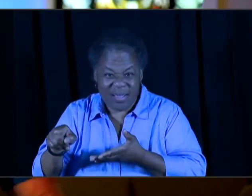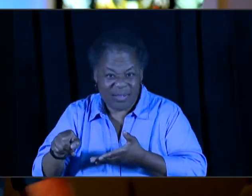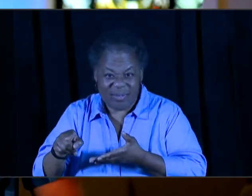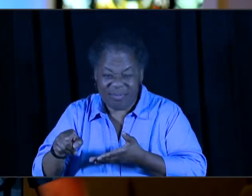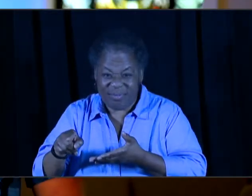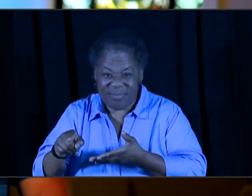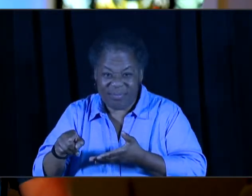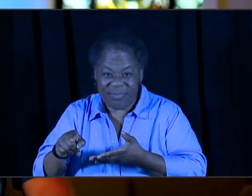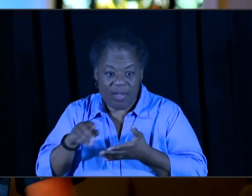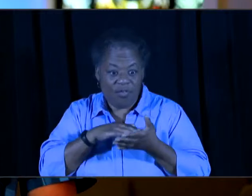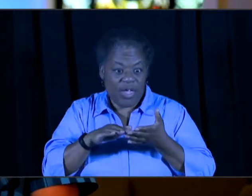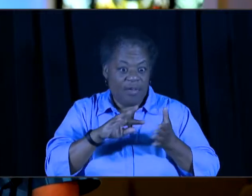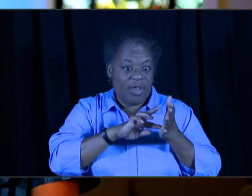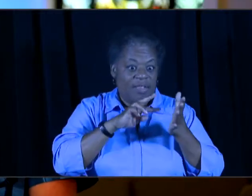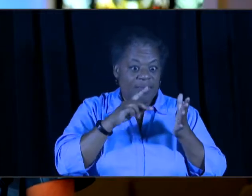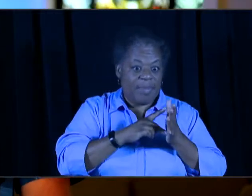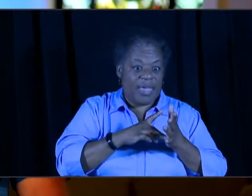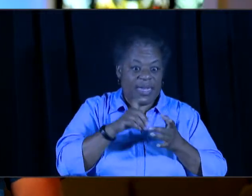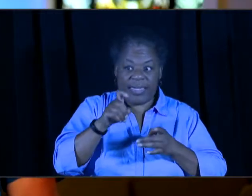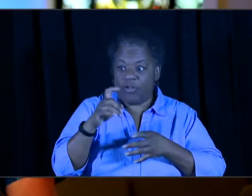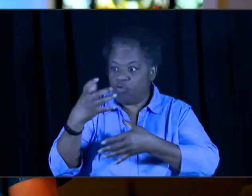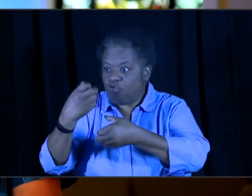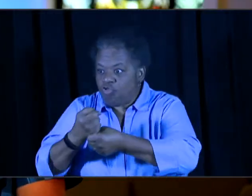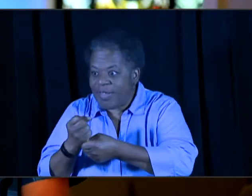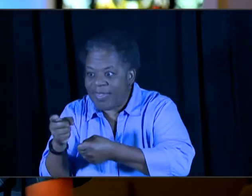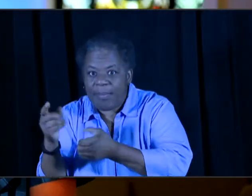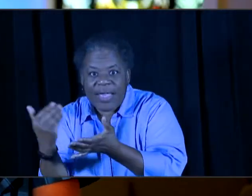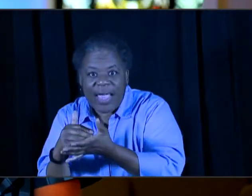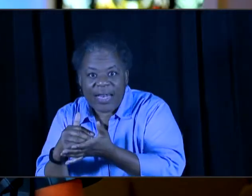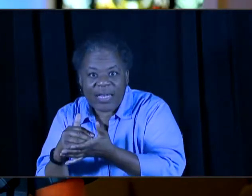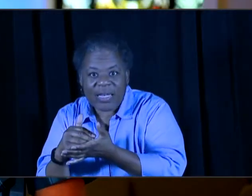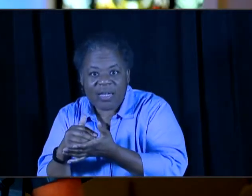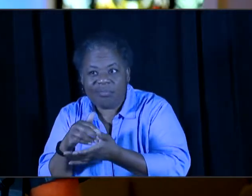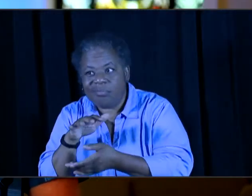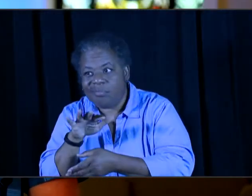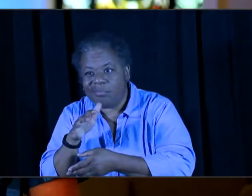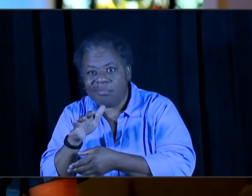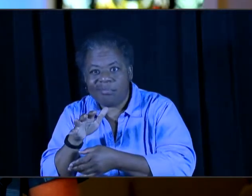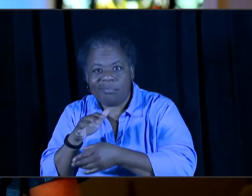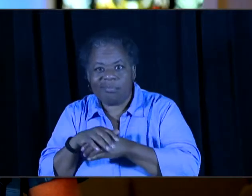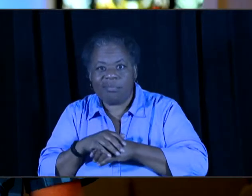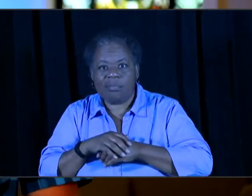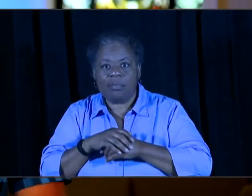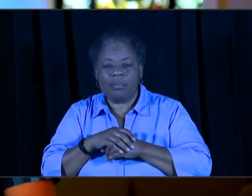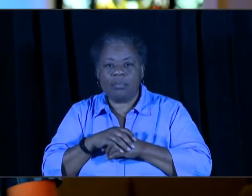And does forgiveness mean that you have to trust someone again? Not necessarily.